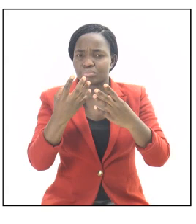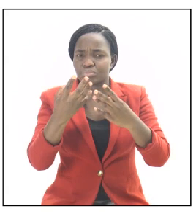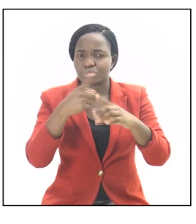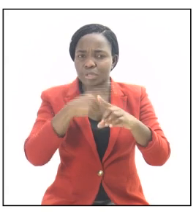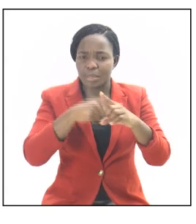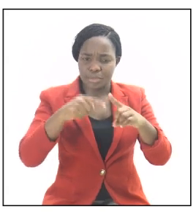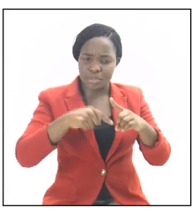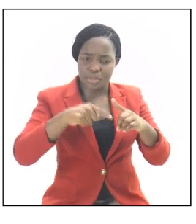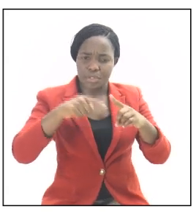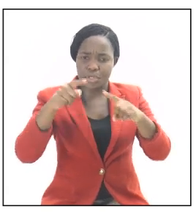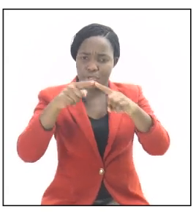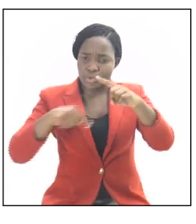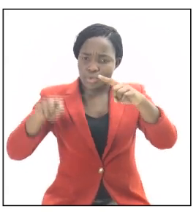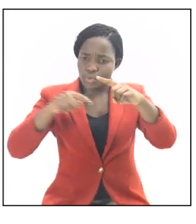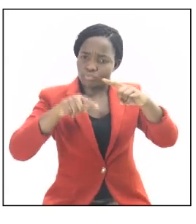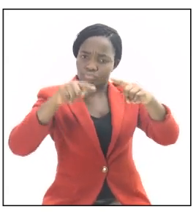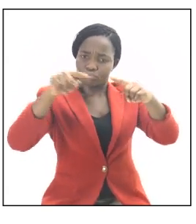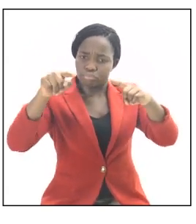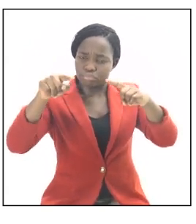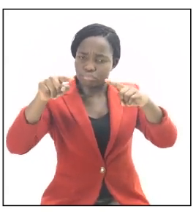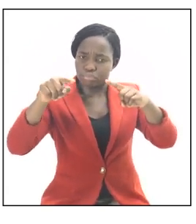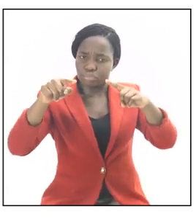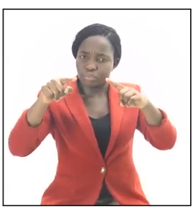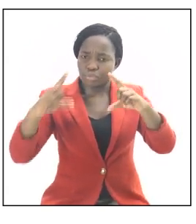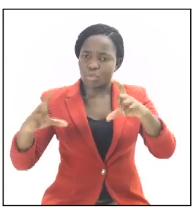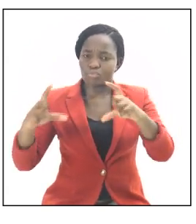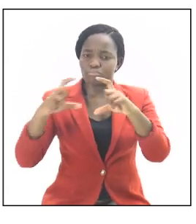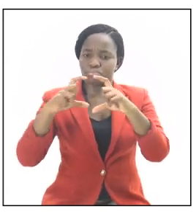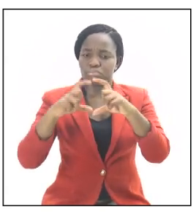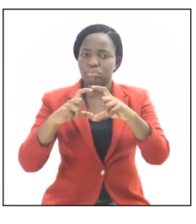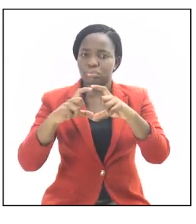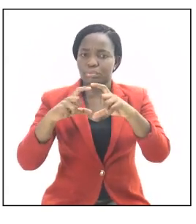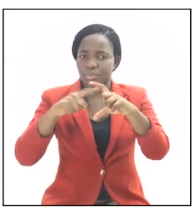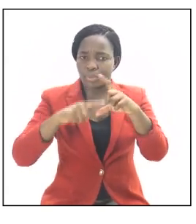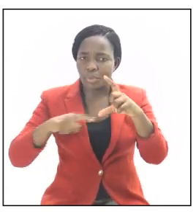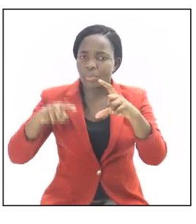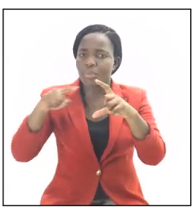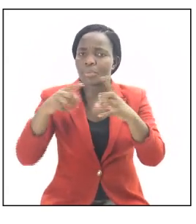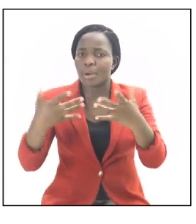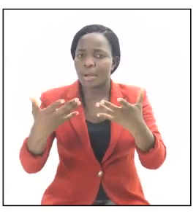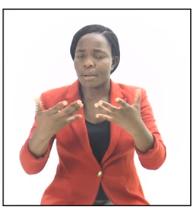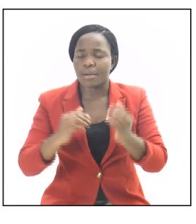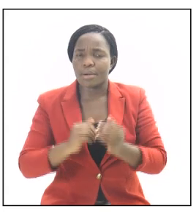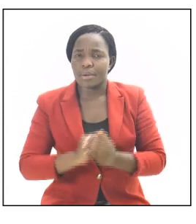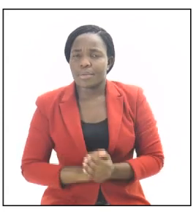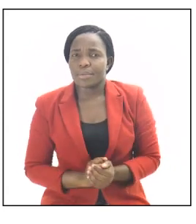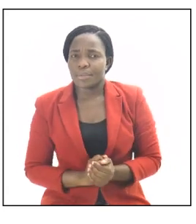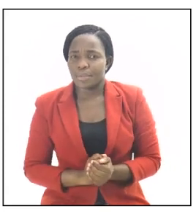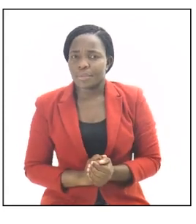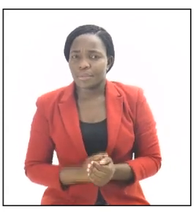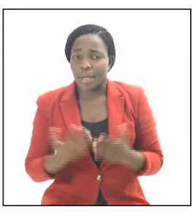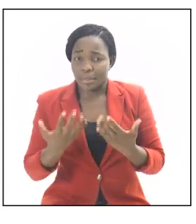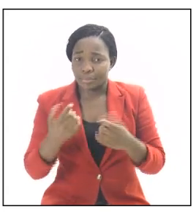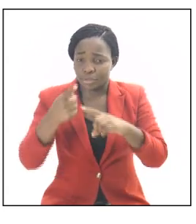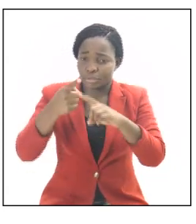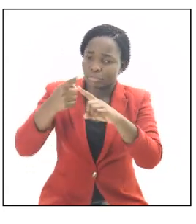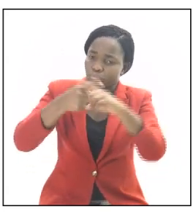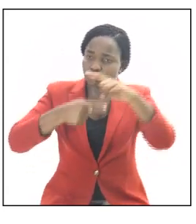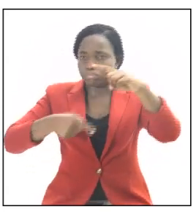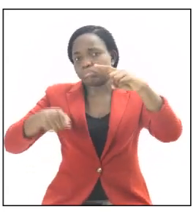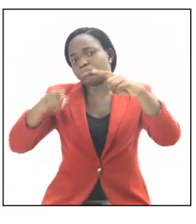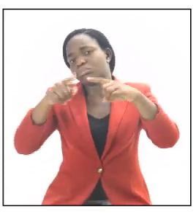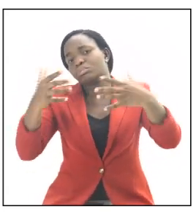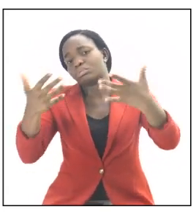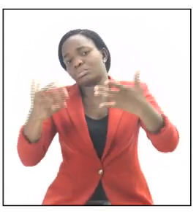fit into the circumference, or how many times can a diameter fit around a circle.